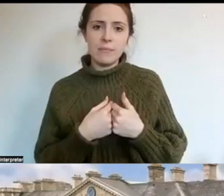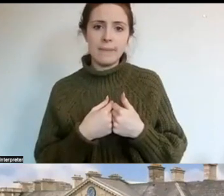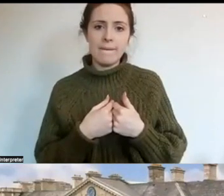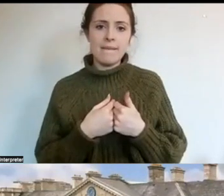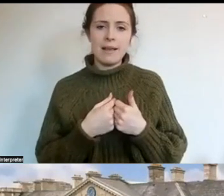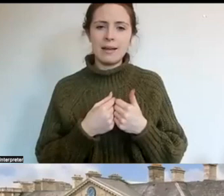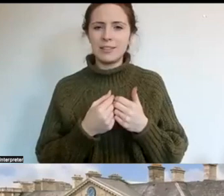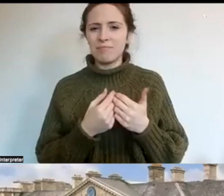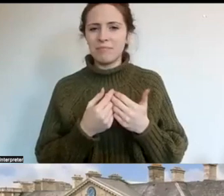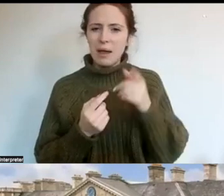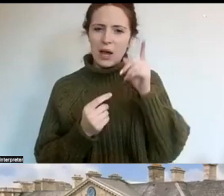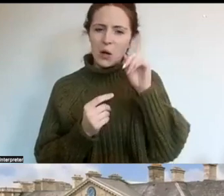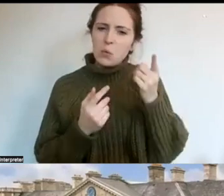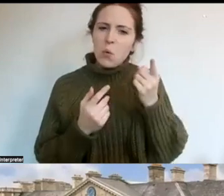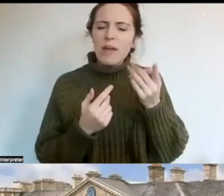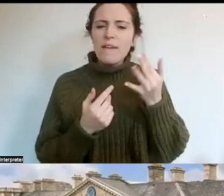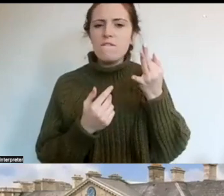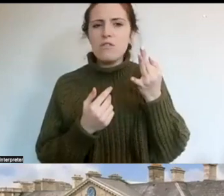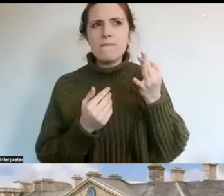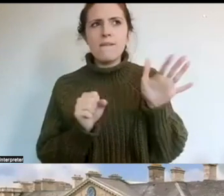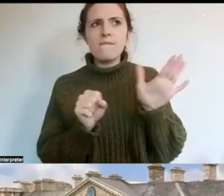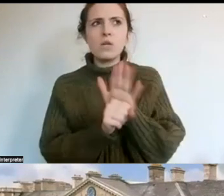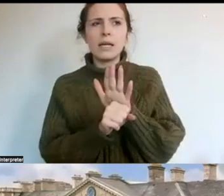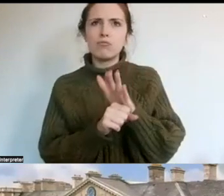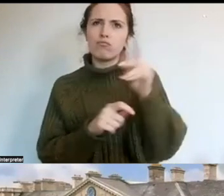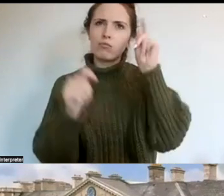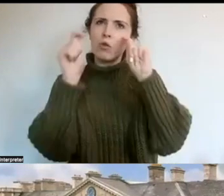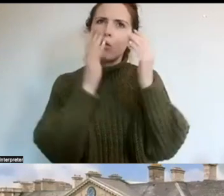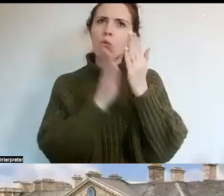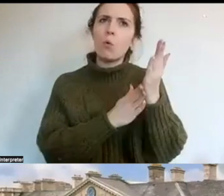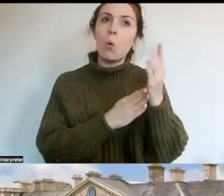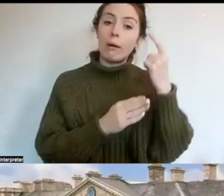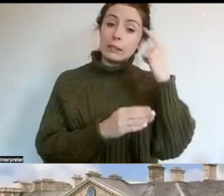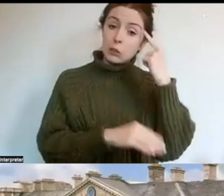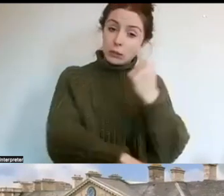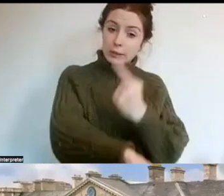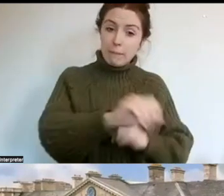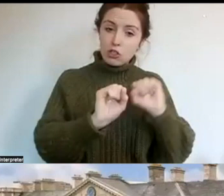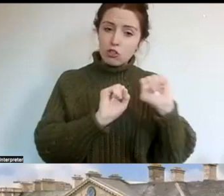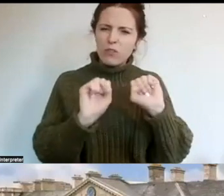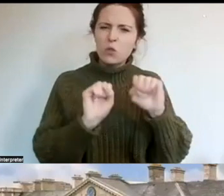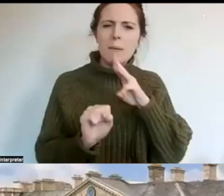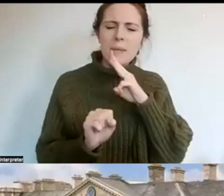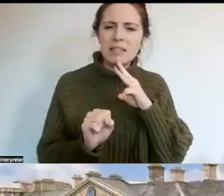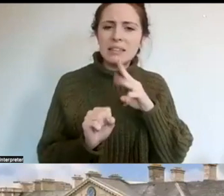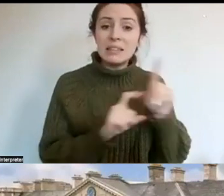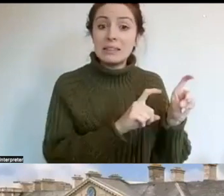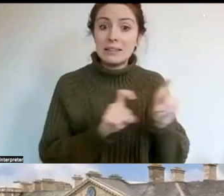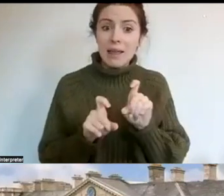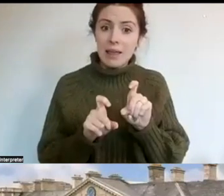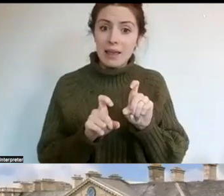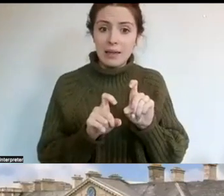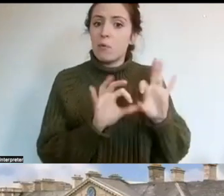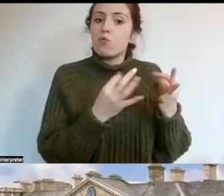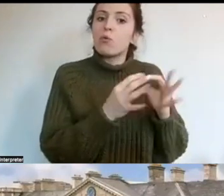thought that through in terms of intellectual disability services. So does aging in place mean the person will stay in that group home